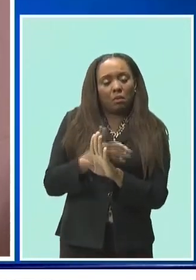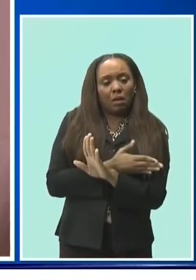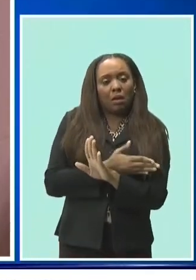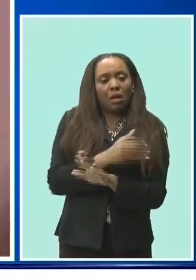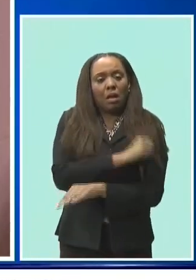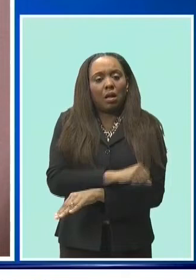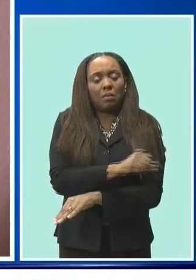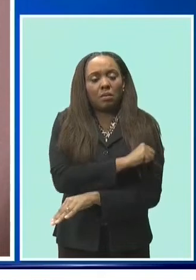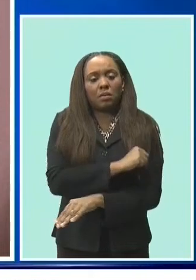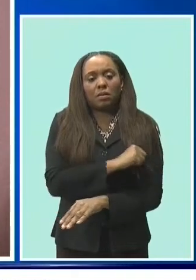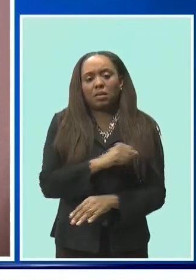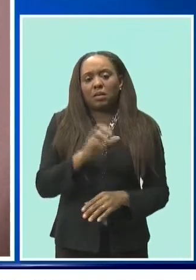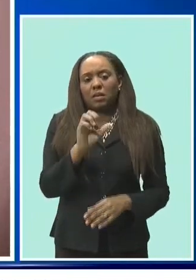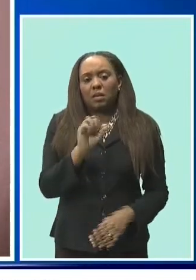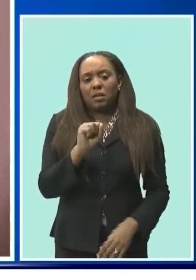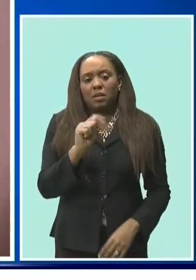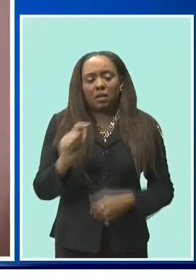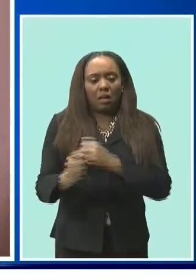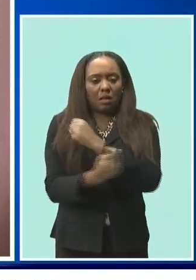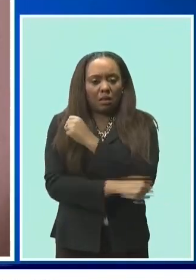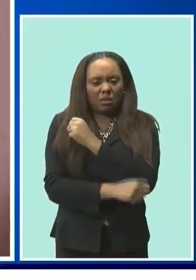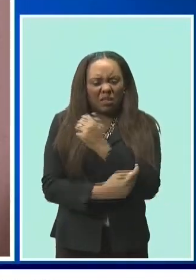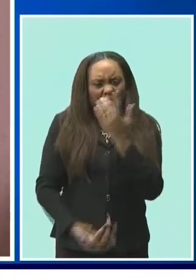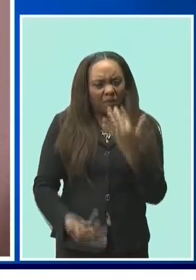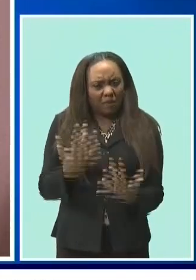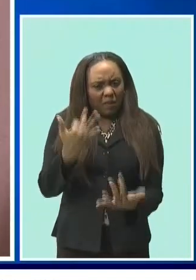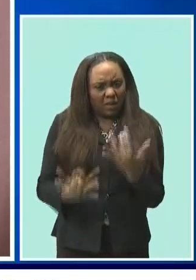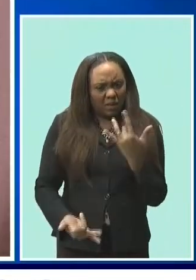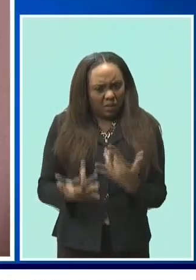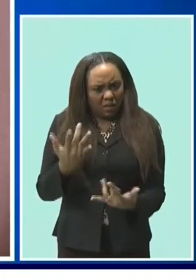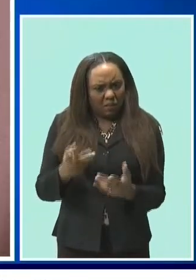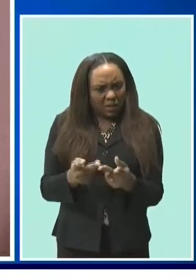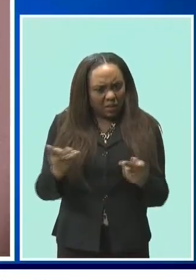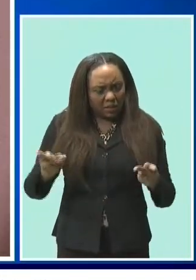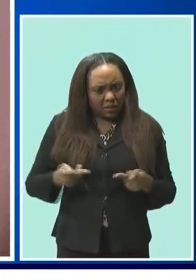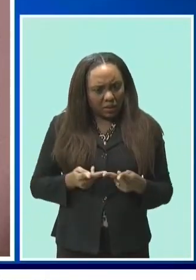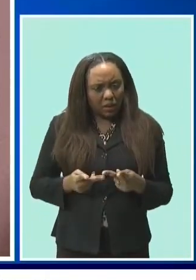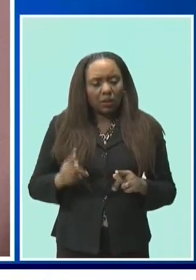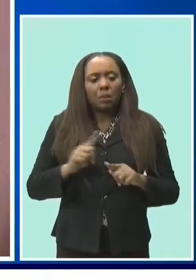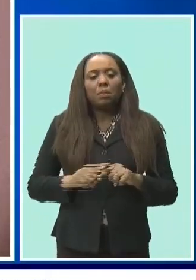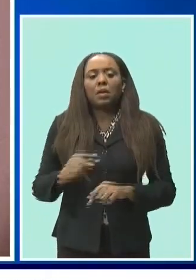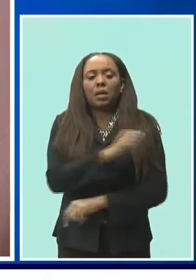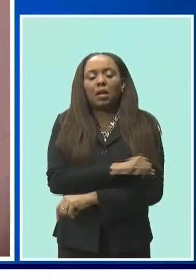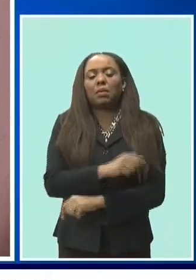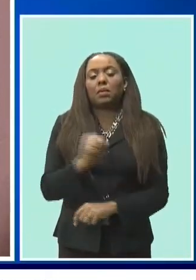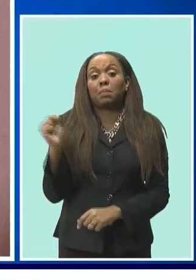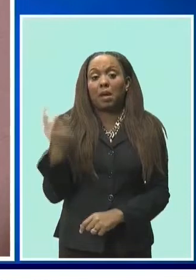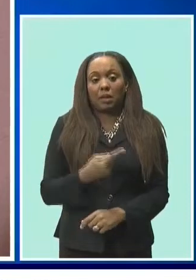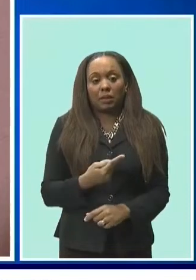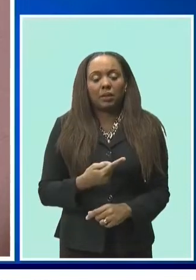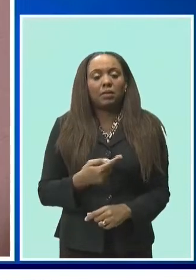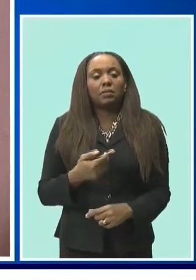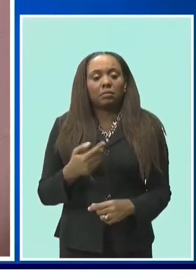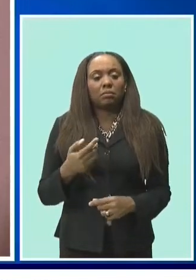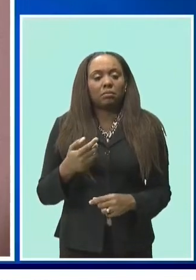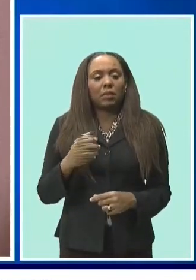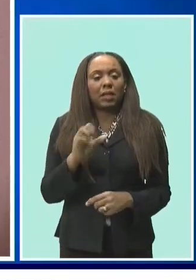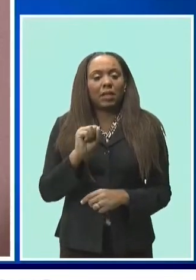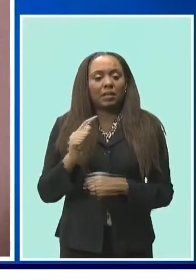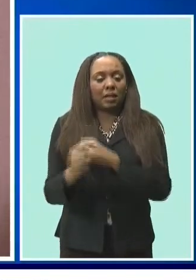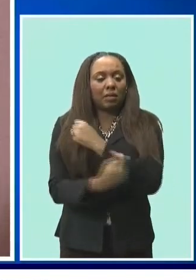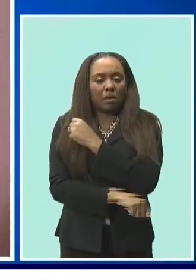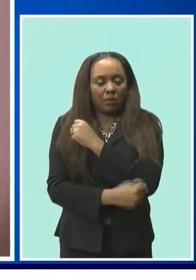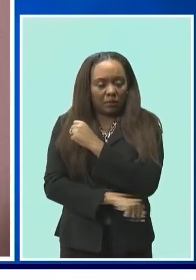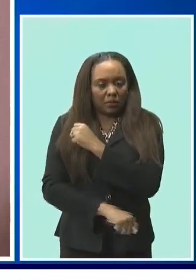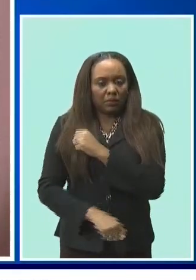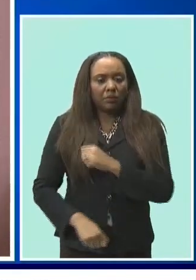fire station was having some renovations and so on. But that ambulance is back there now, and now is the time ready to look